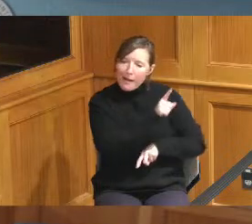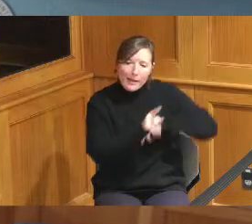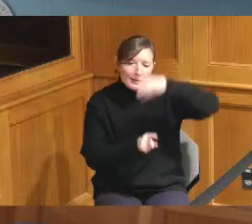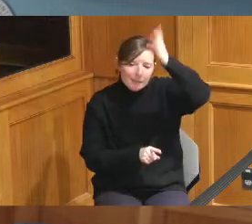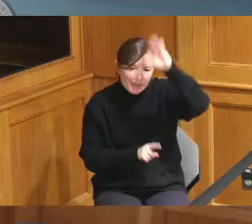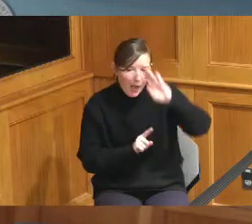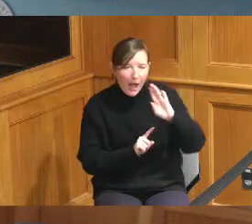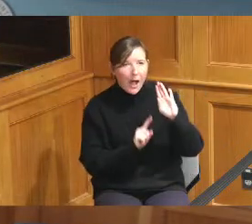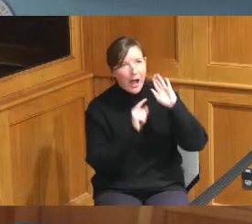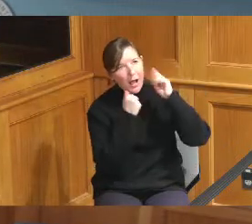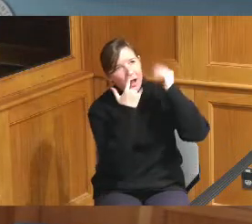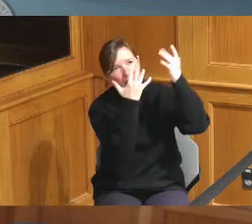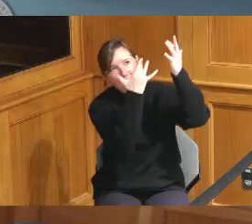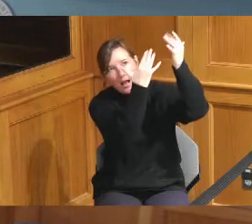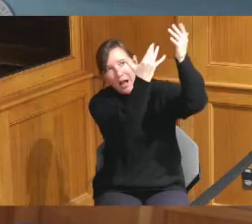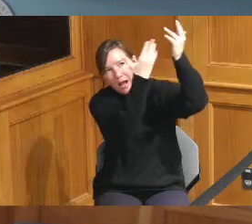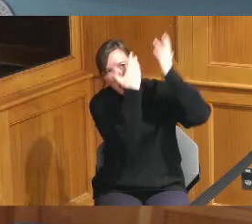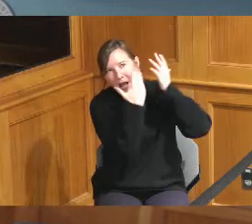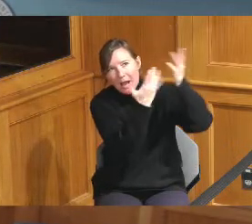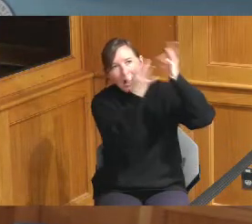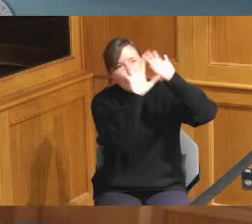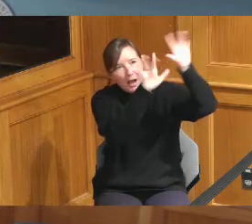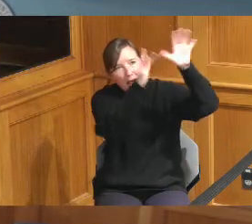God is,